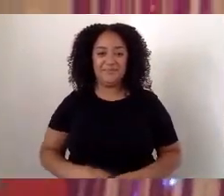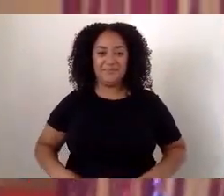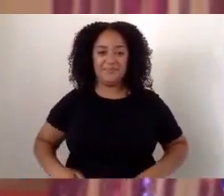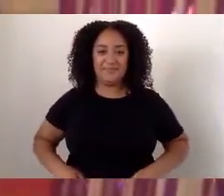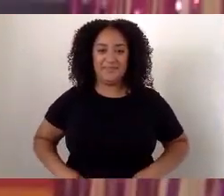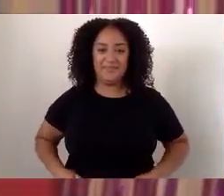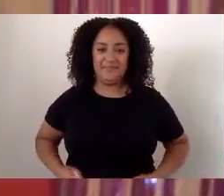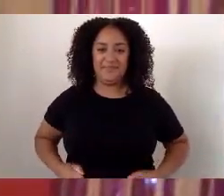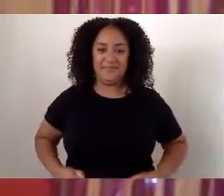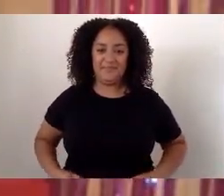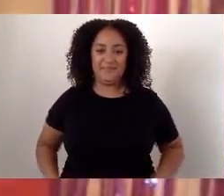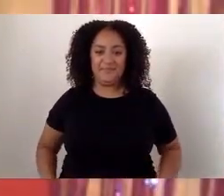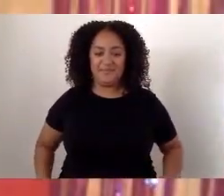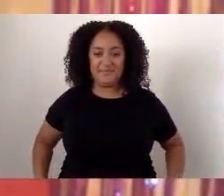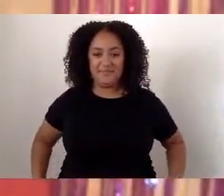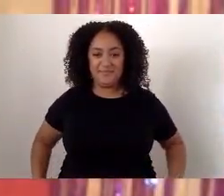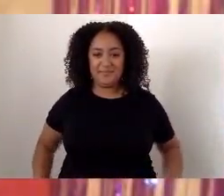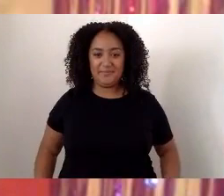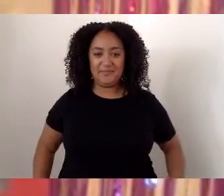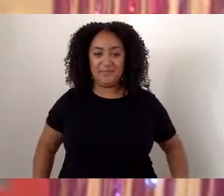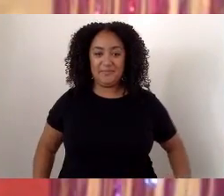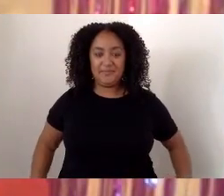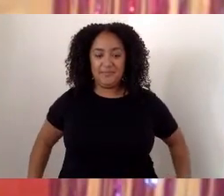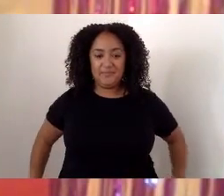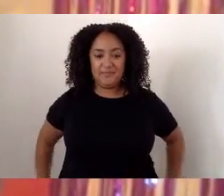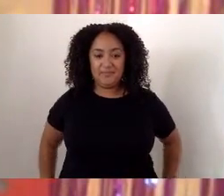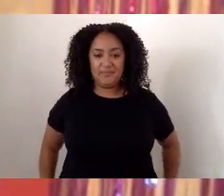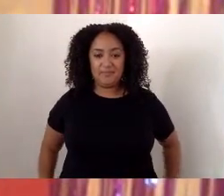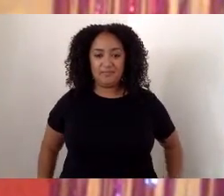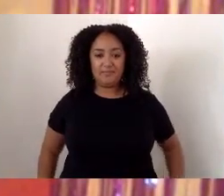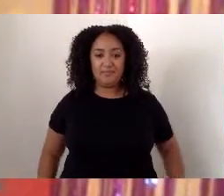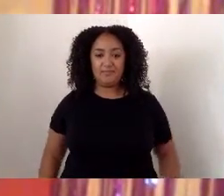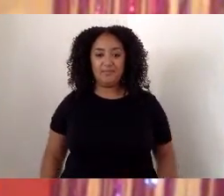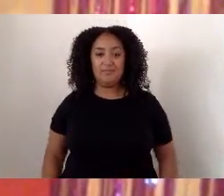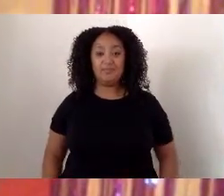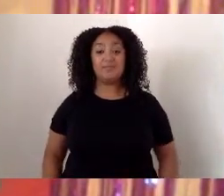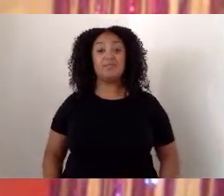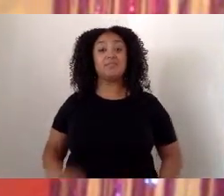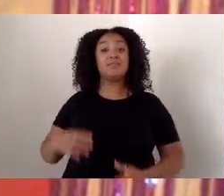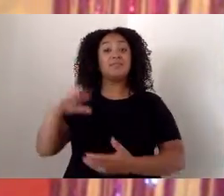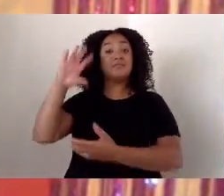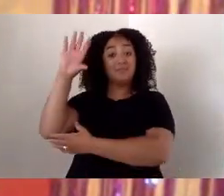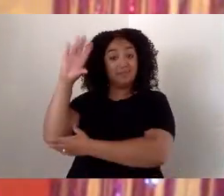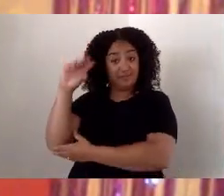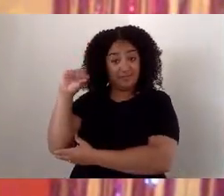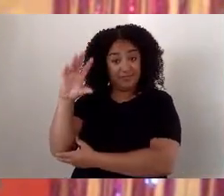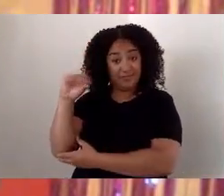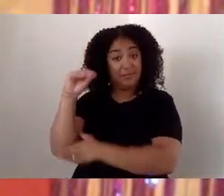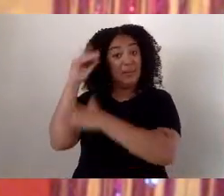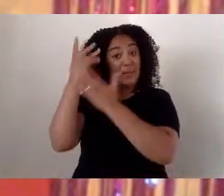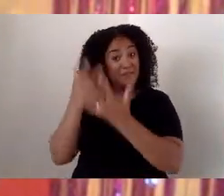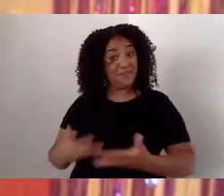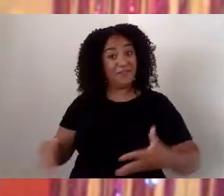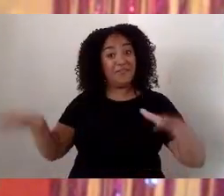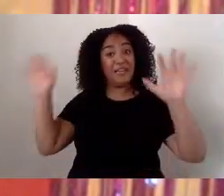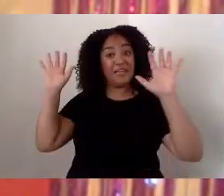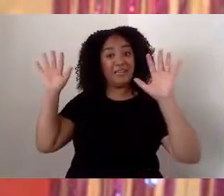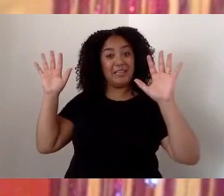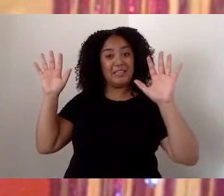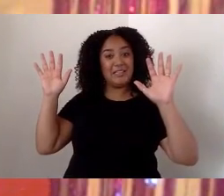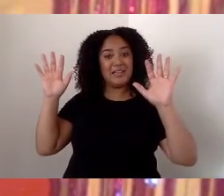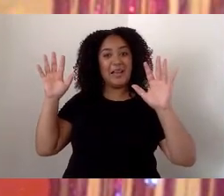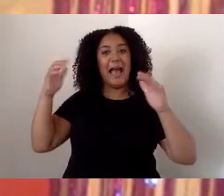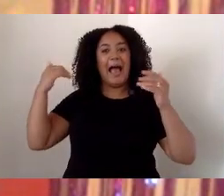Hi again. So, in that moment, I finished off my puppet. He's grown a few more